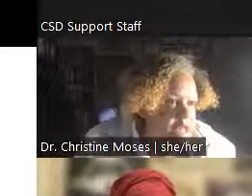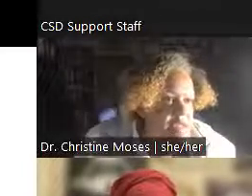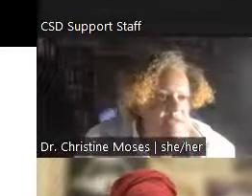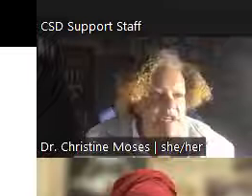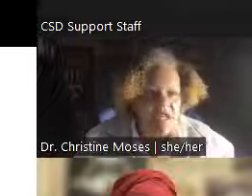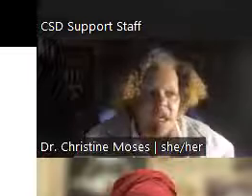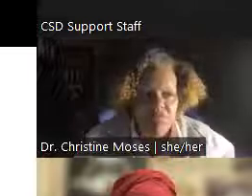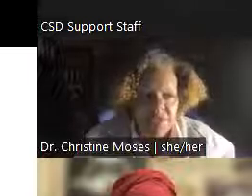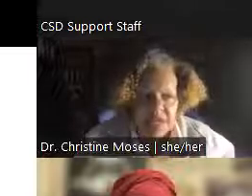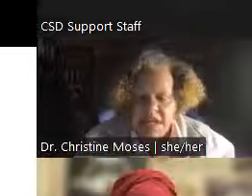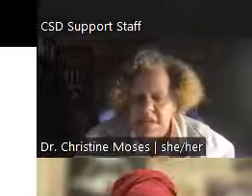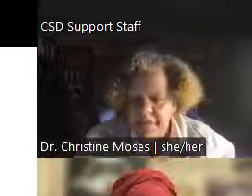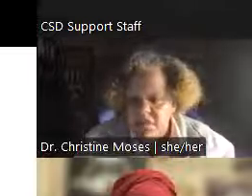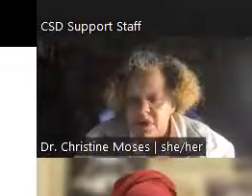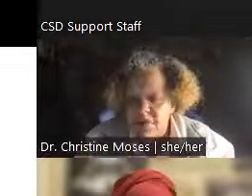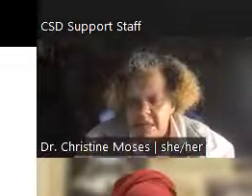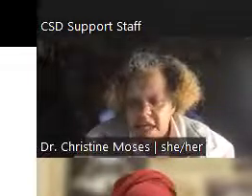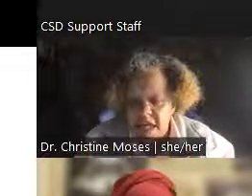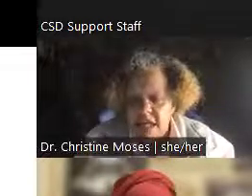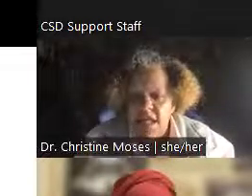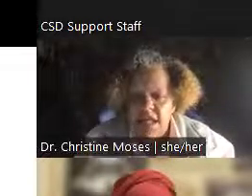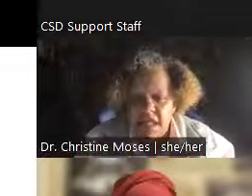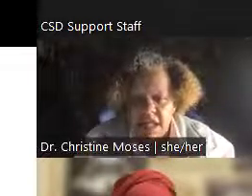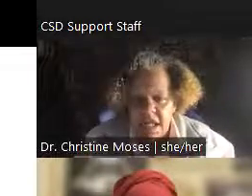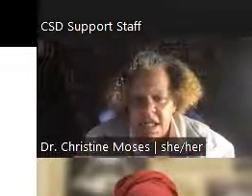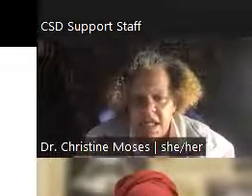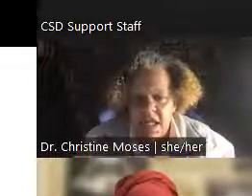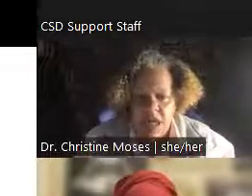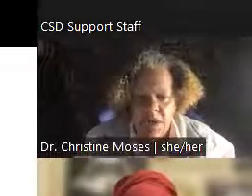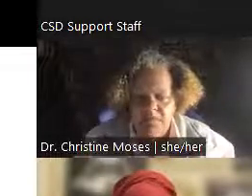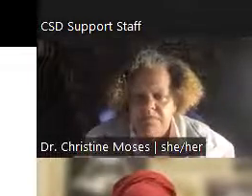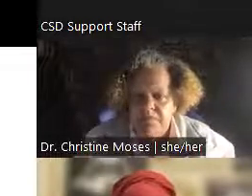right. 79% in favor of retaining the